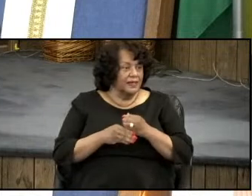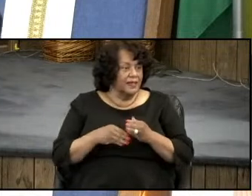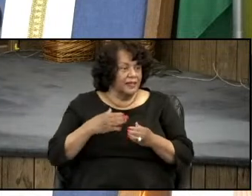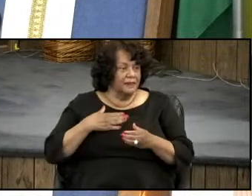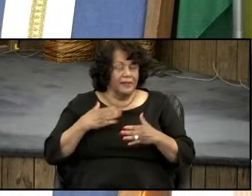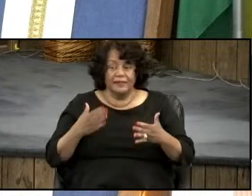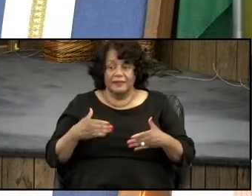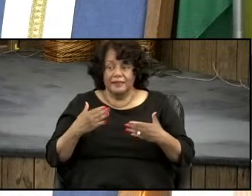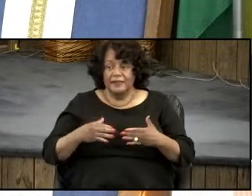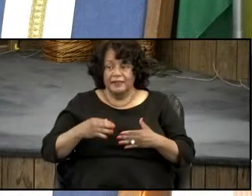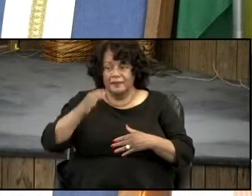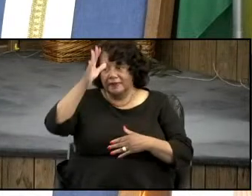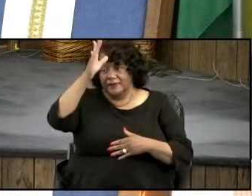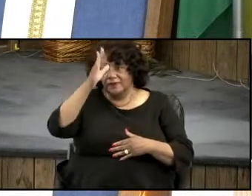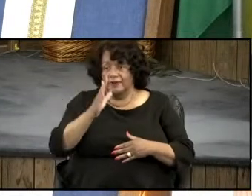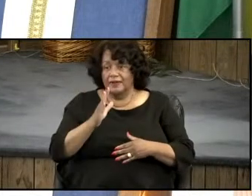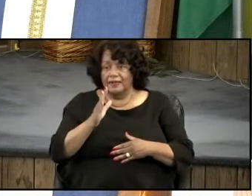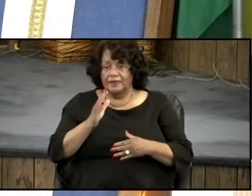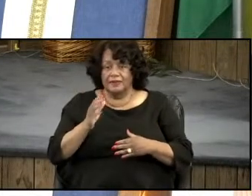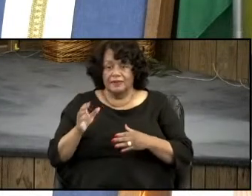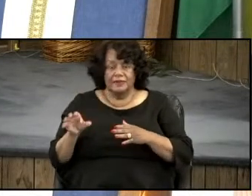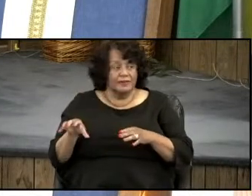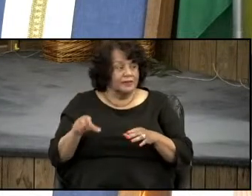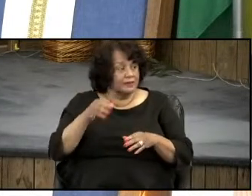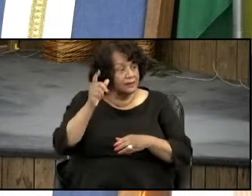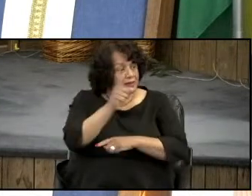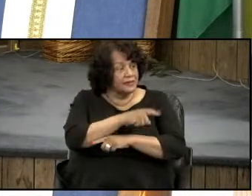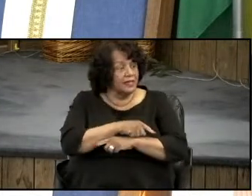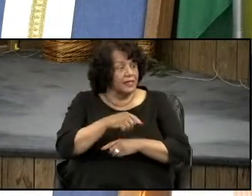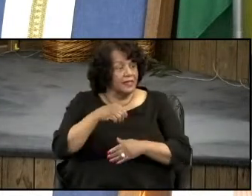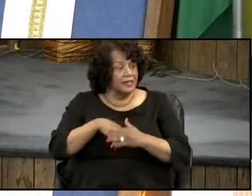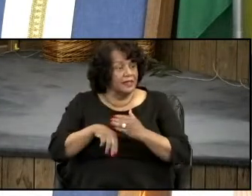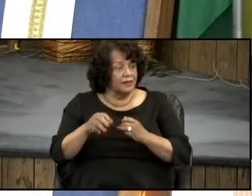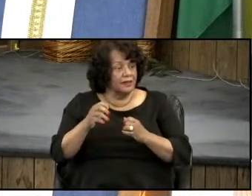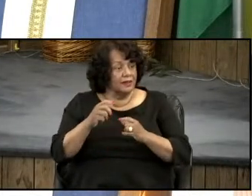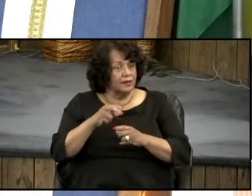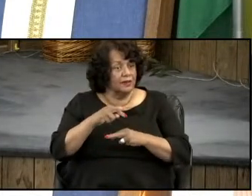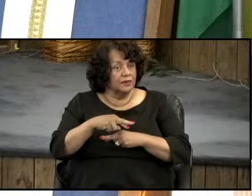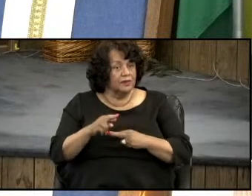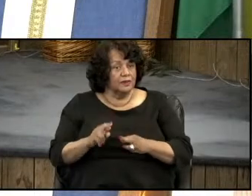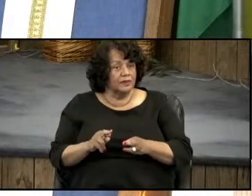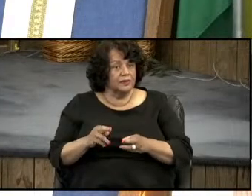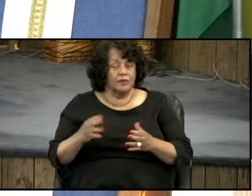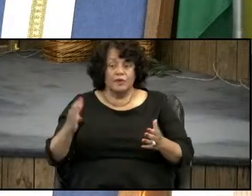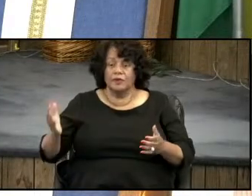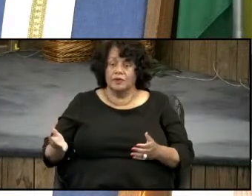Day to all of our fathers in the room. I'm going to say welcome to all of our